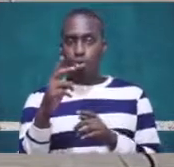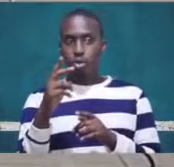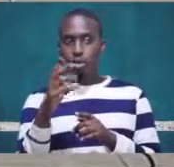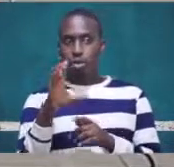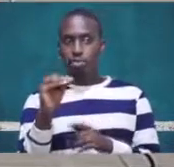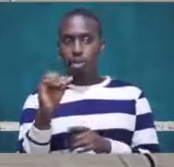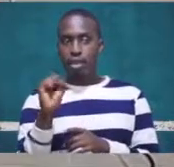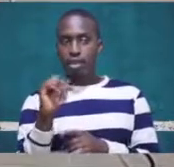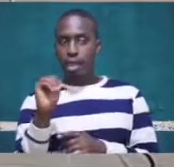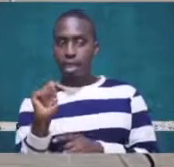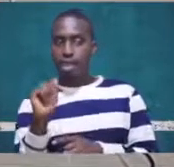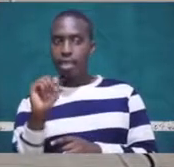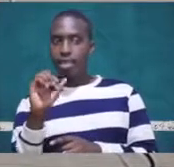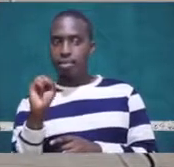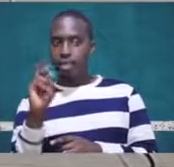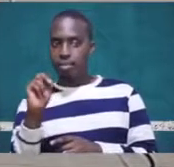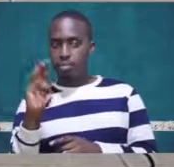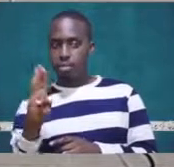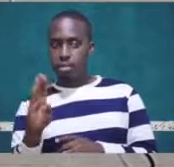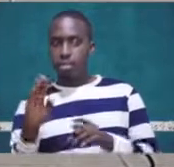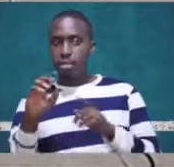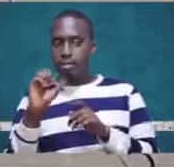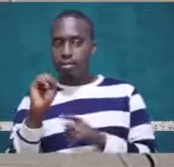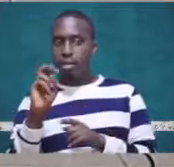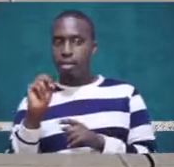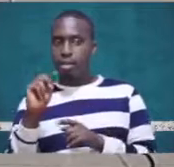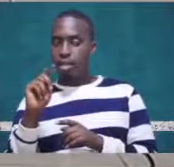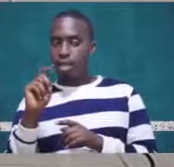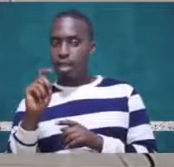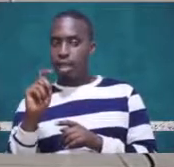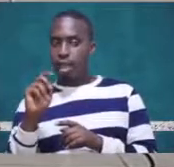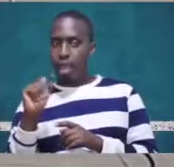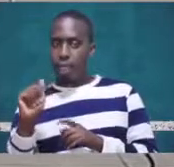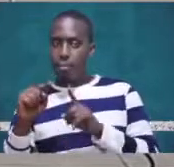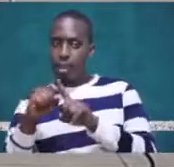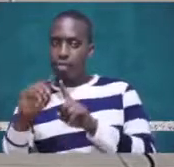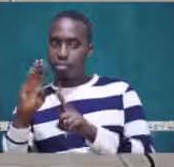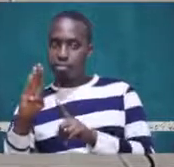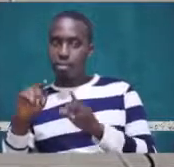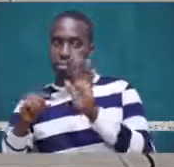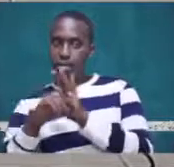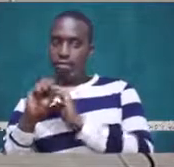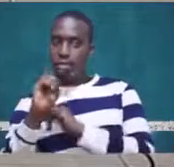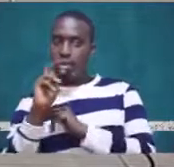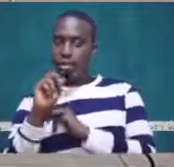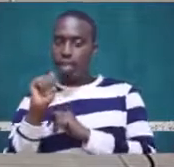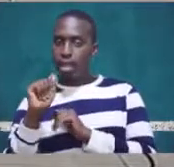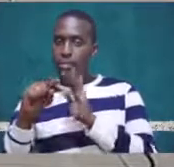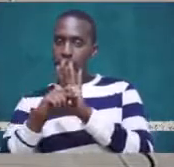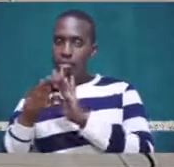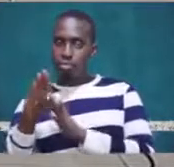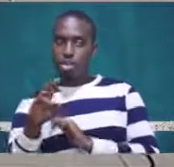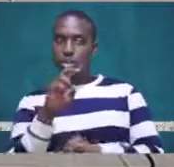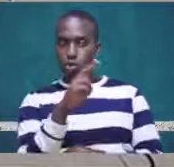B, this is equal to sine of A plus B minus sine of A minus B. 2 times